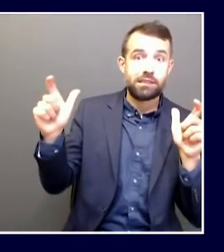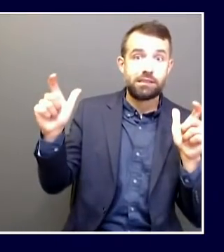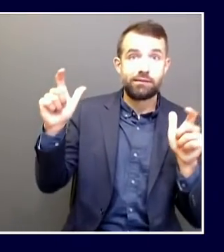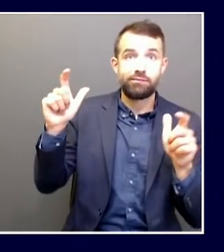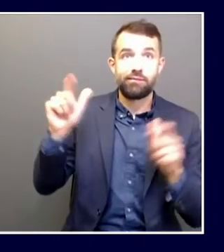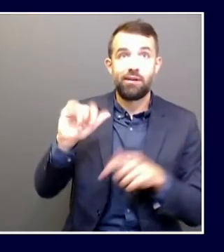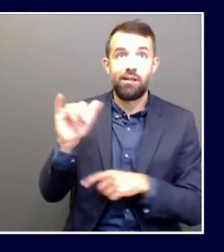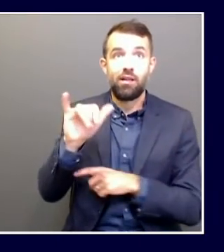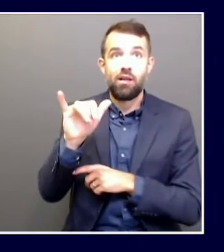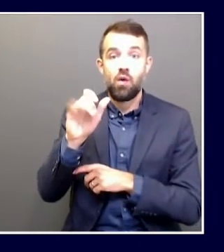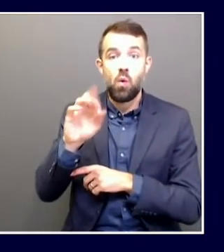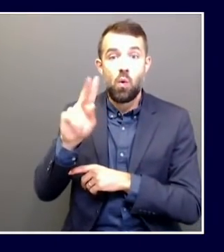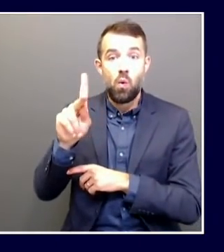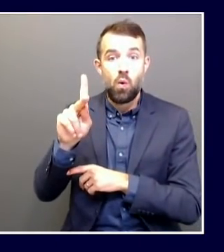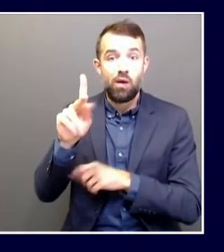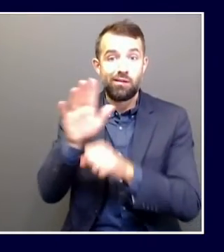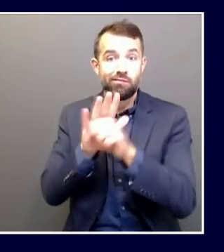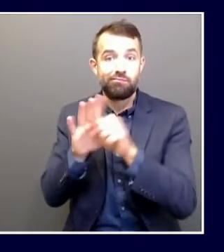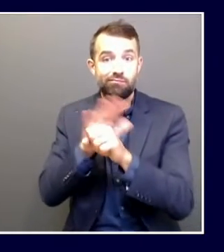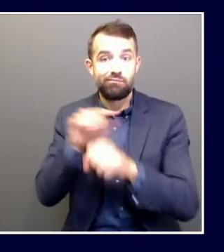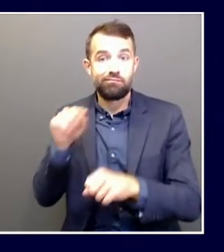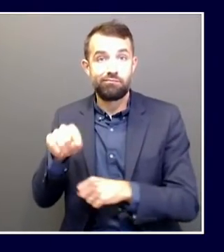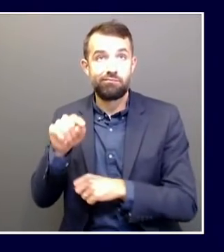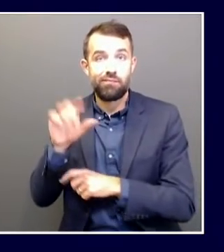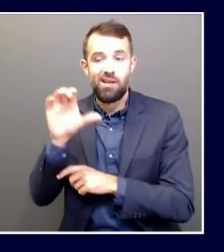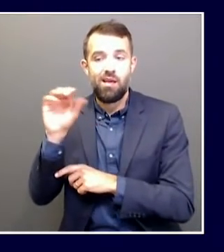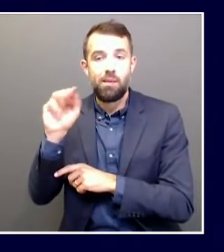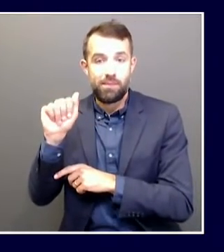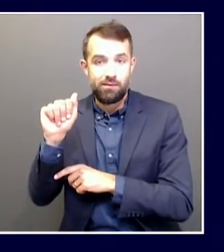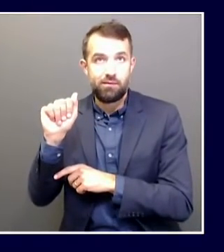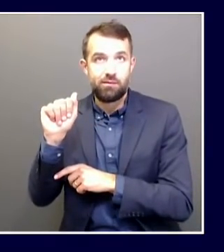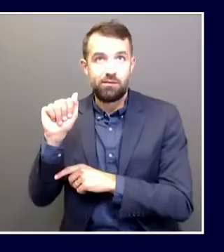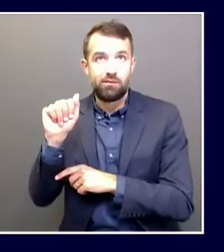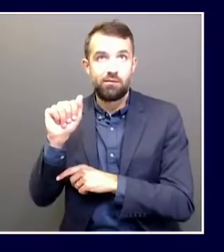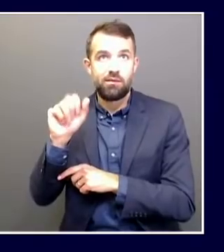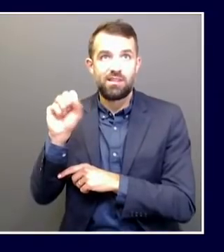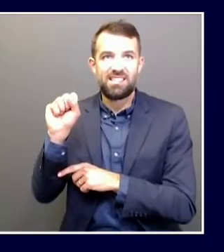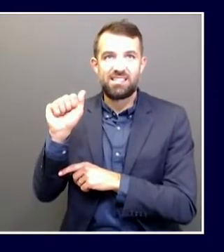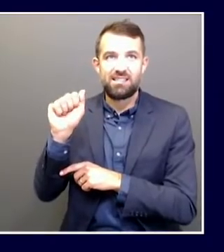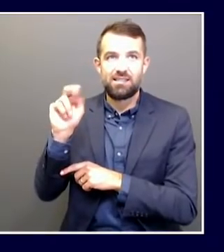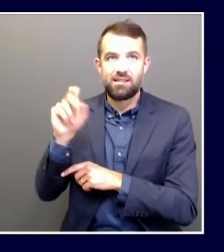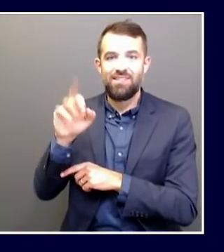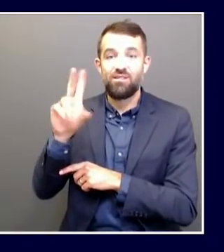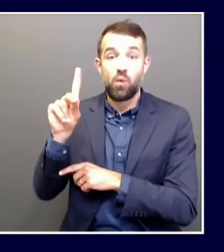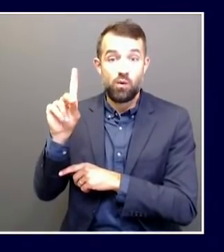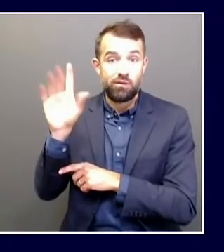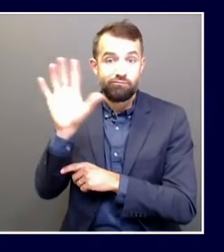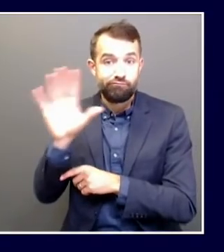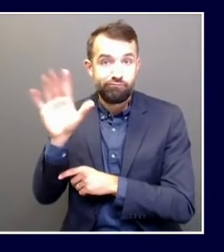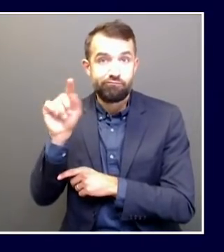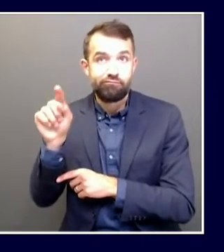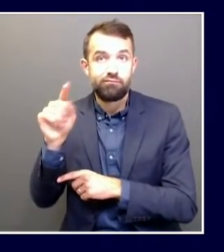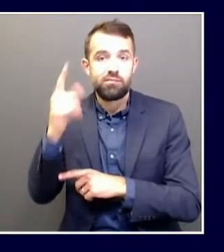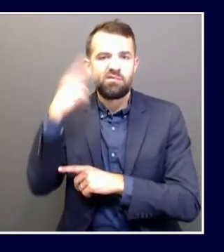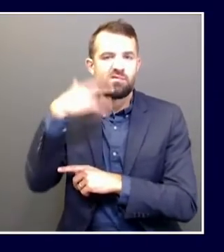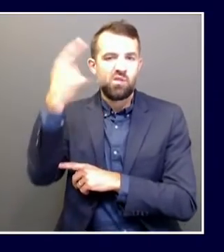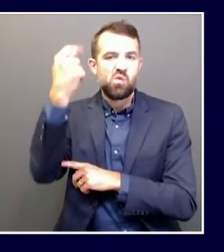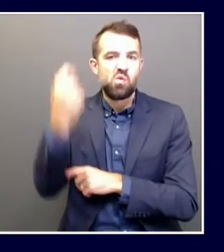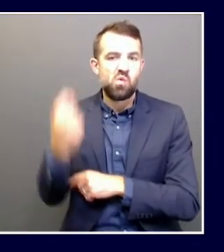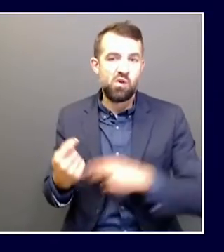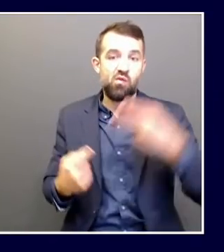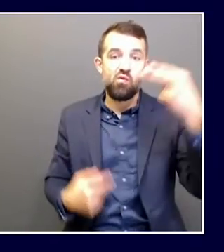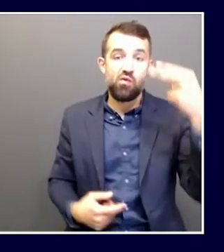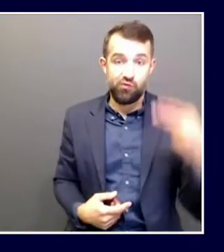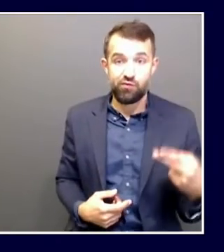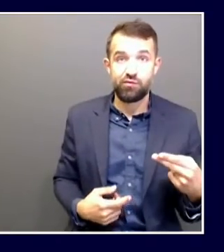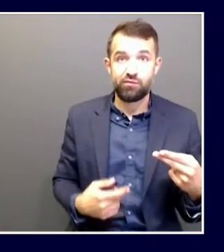is operating in Sanford, in the former Marshall's building. They're open Tuesday and Thursday afternoons and evenings, as well